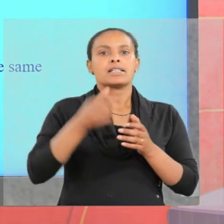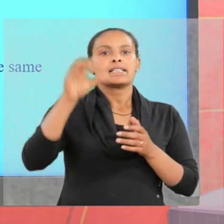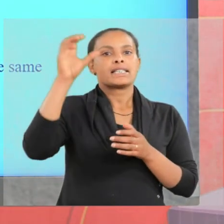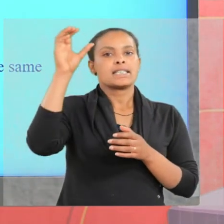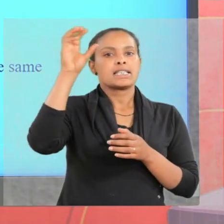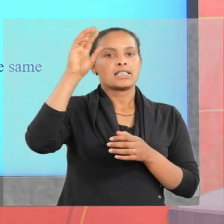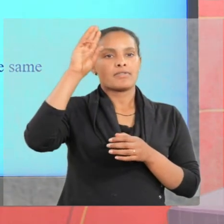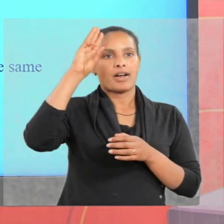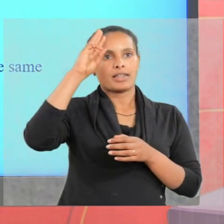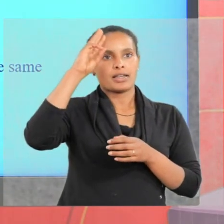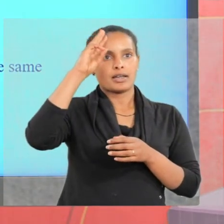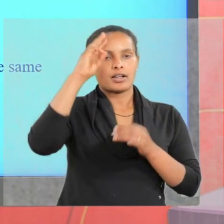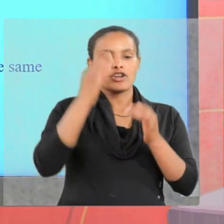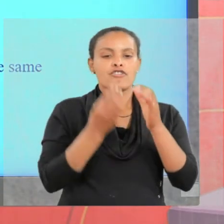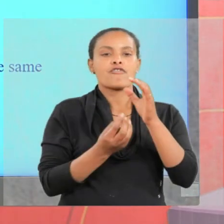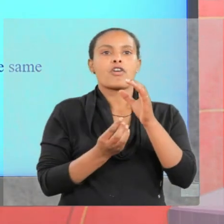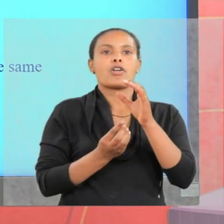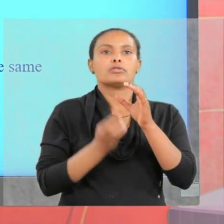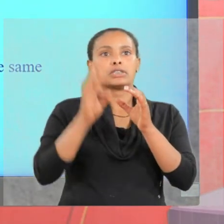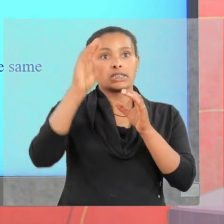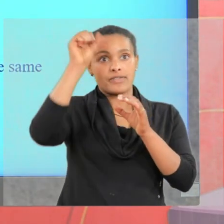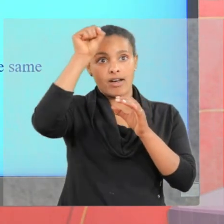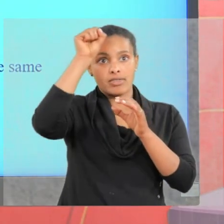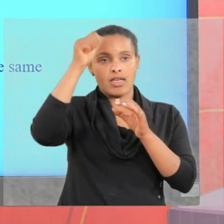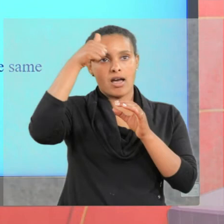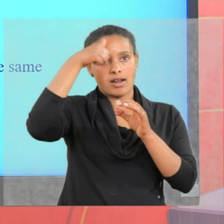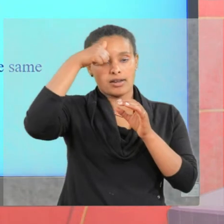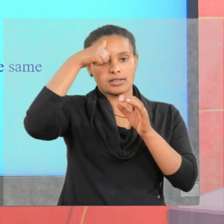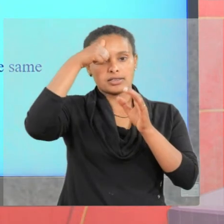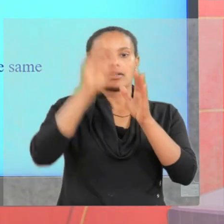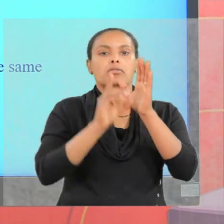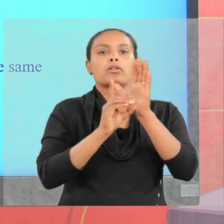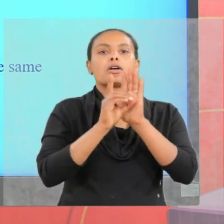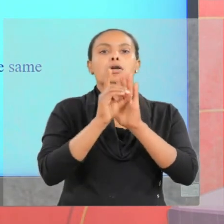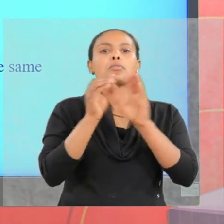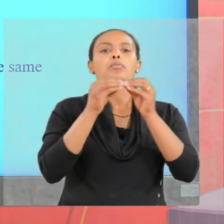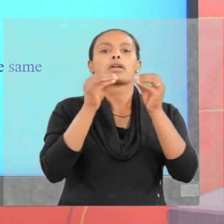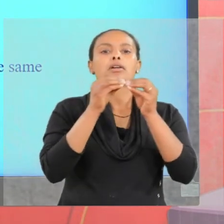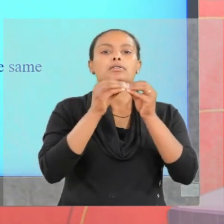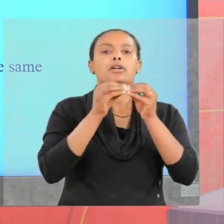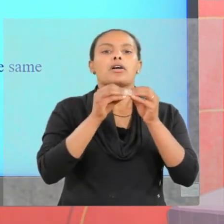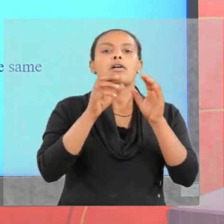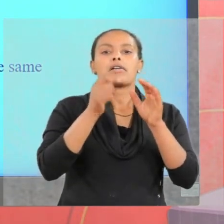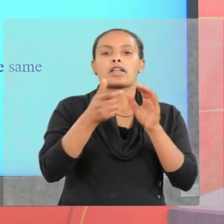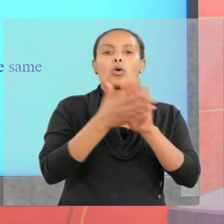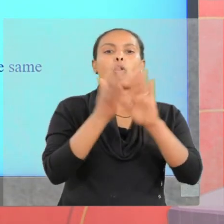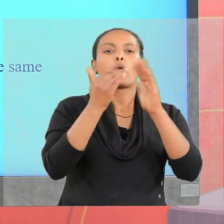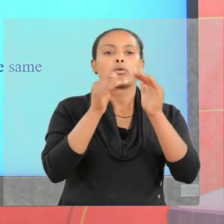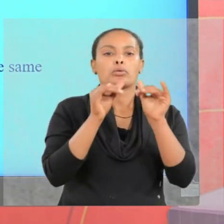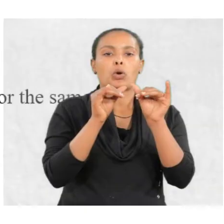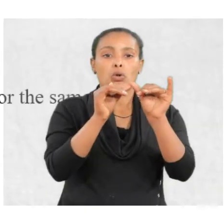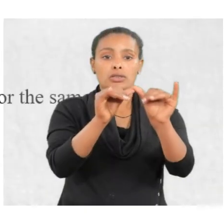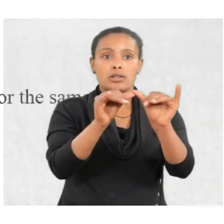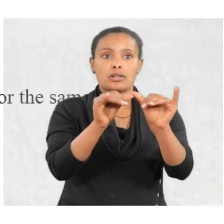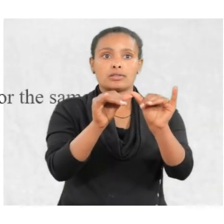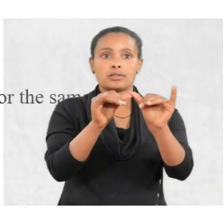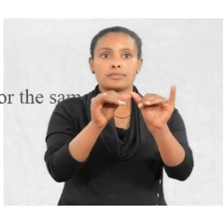Svante Arrhenius developed a mathematical relationship between rate constant,